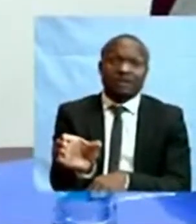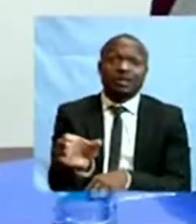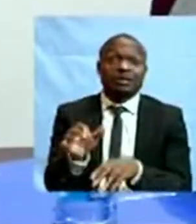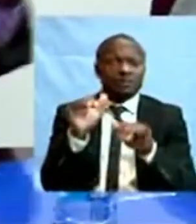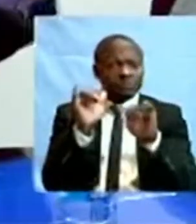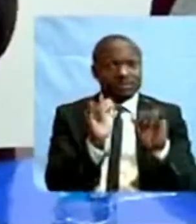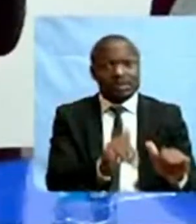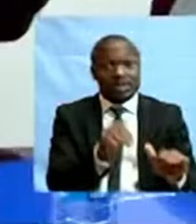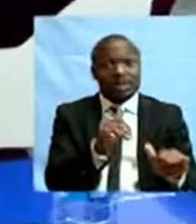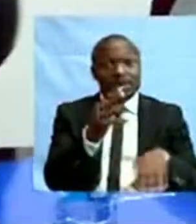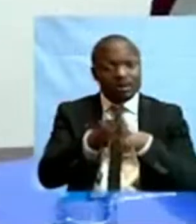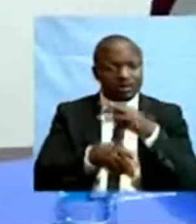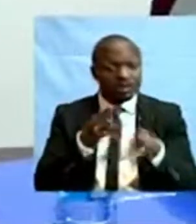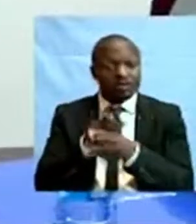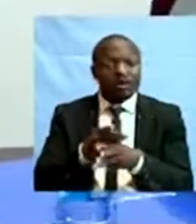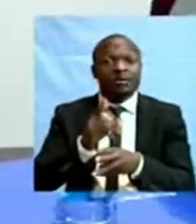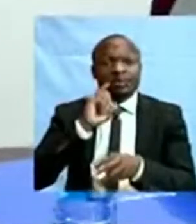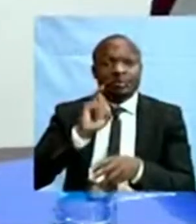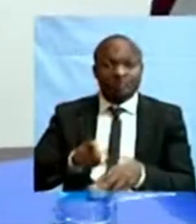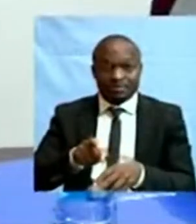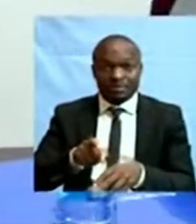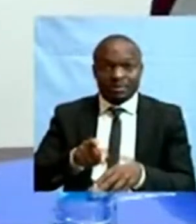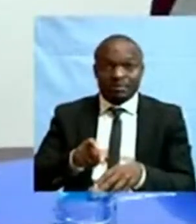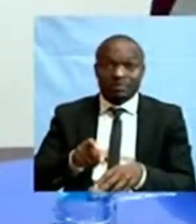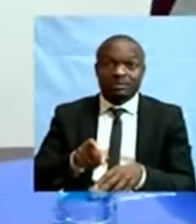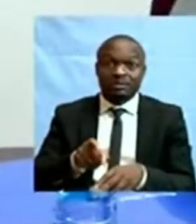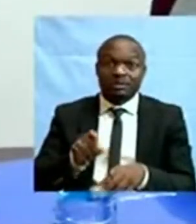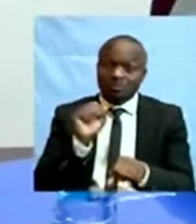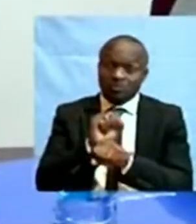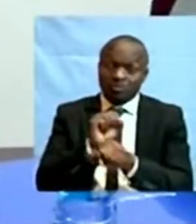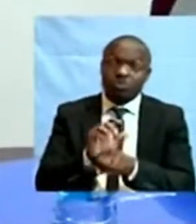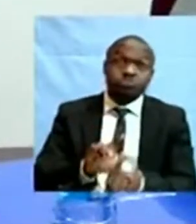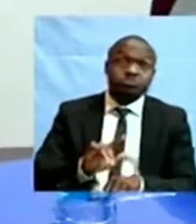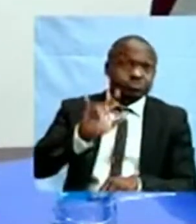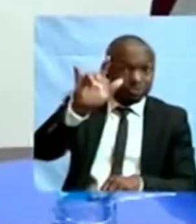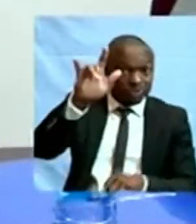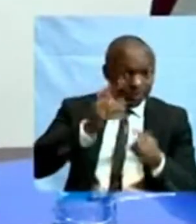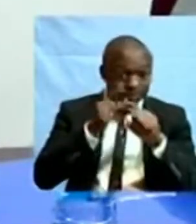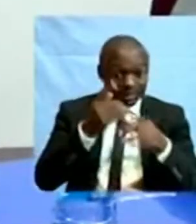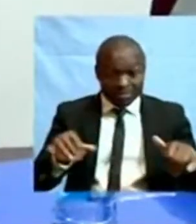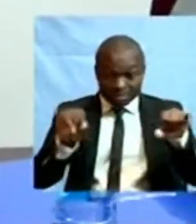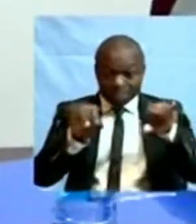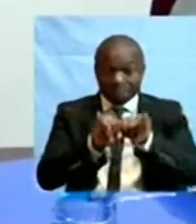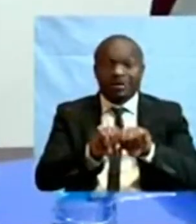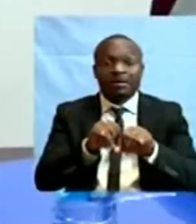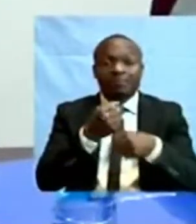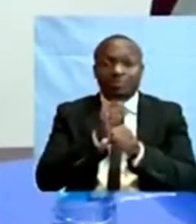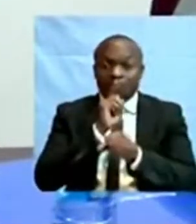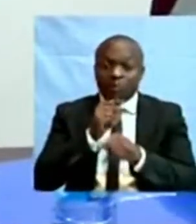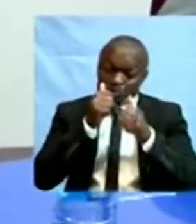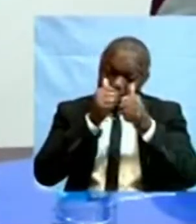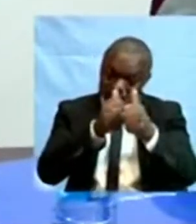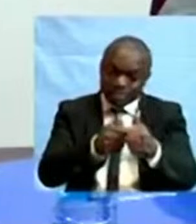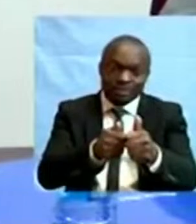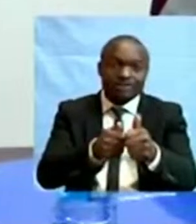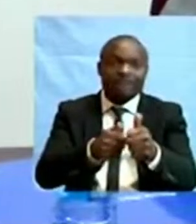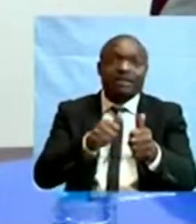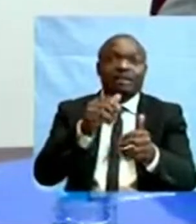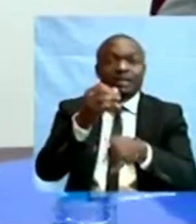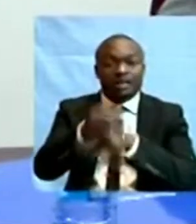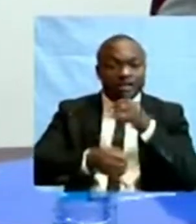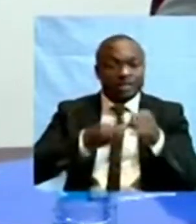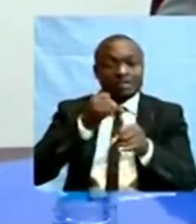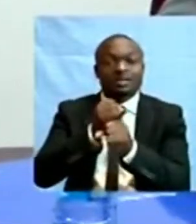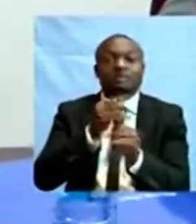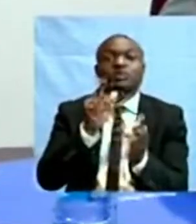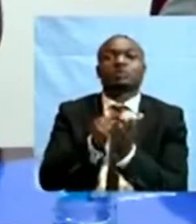global community where we have to operate in other airspaces. But also, most importantly, ensuring adherence to international standards